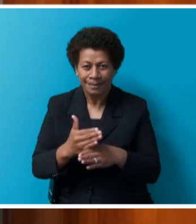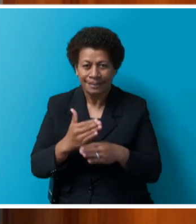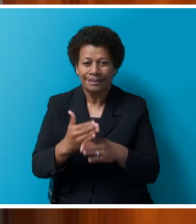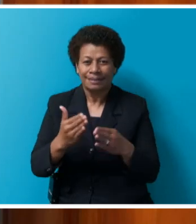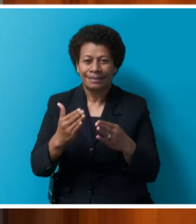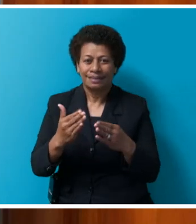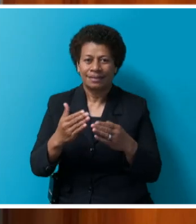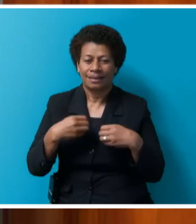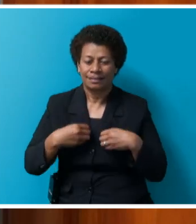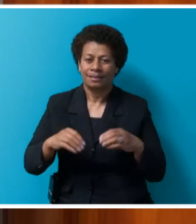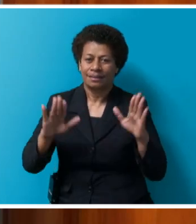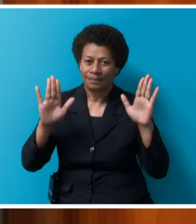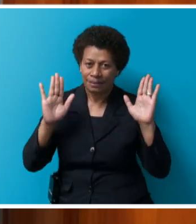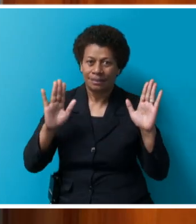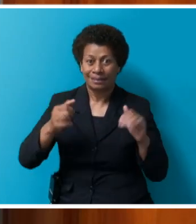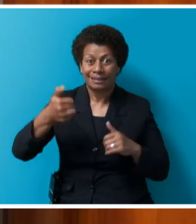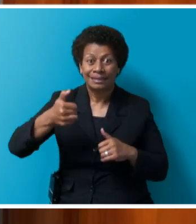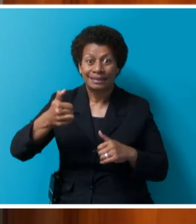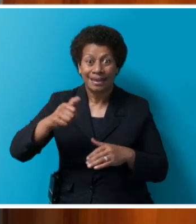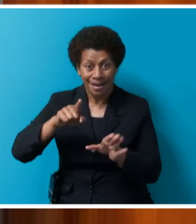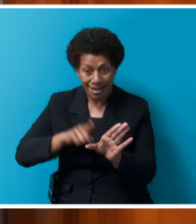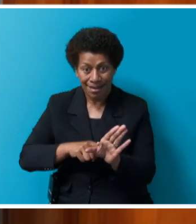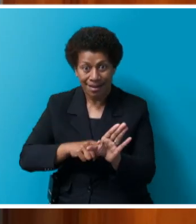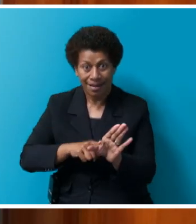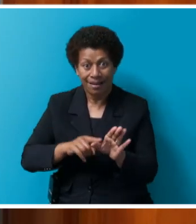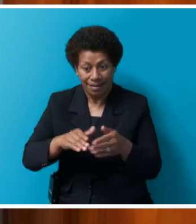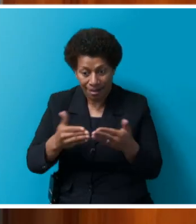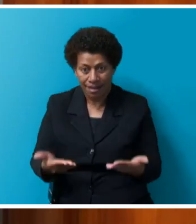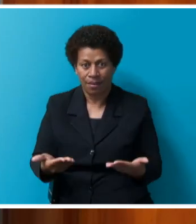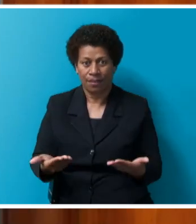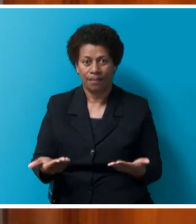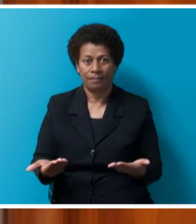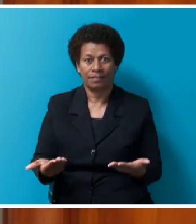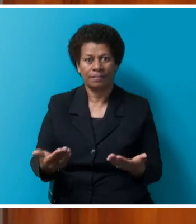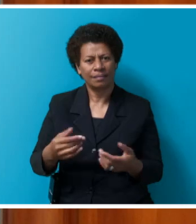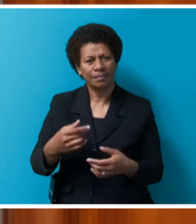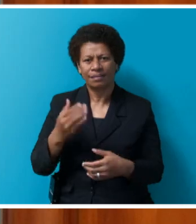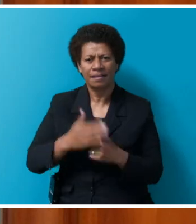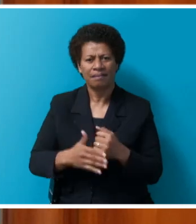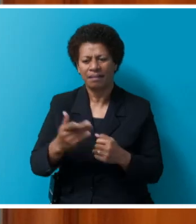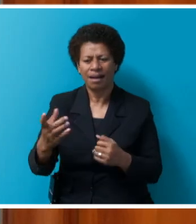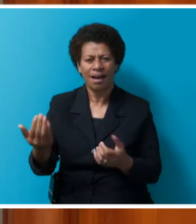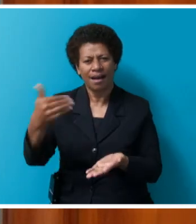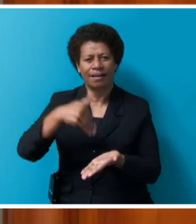sacrificed much for 16 long years to be where we are today. And we did not come this far